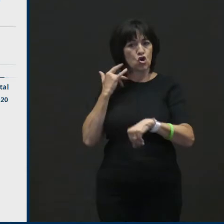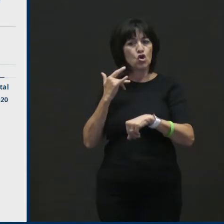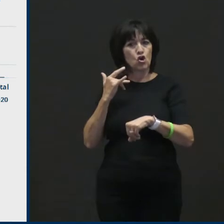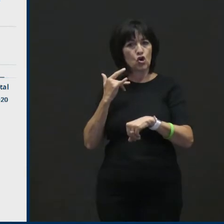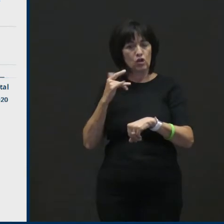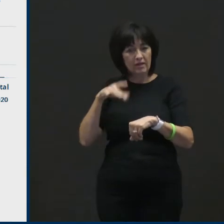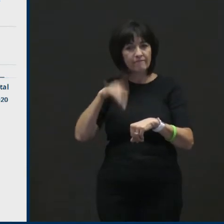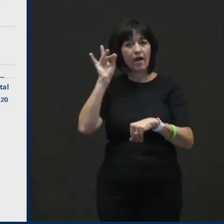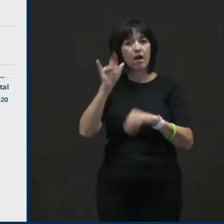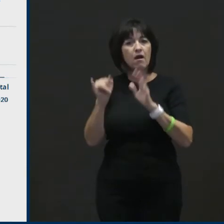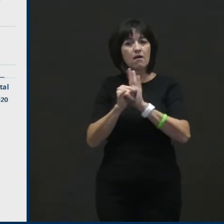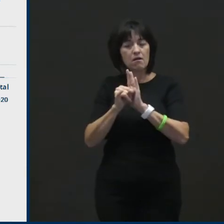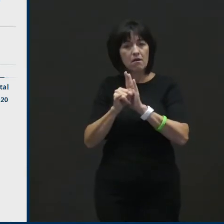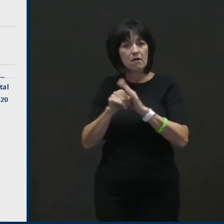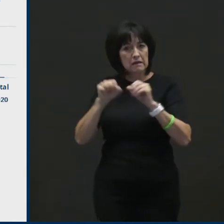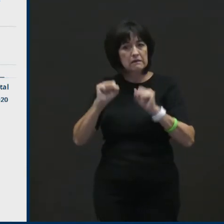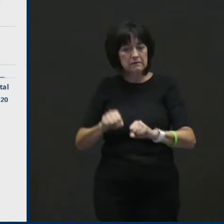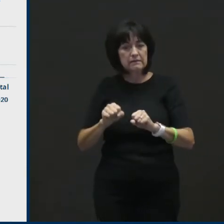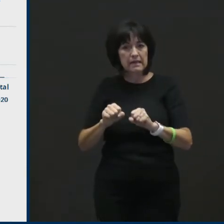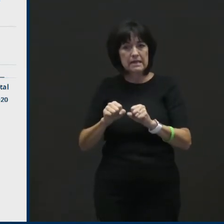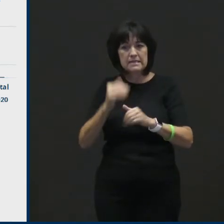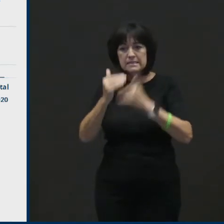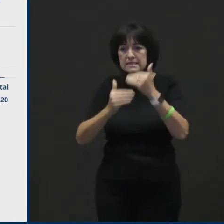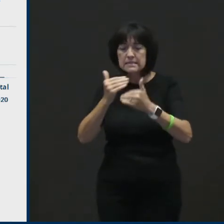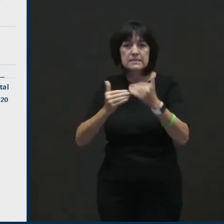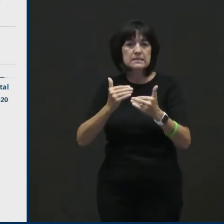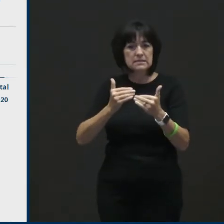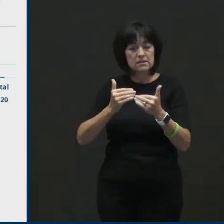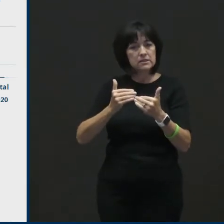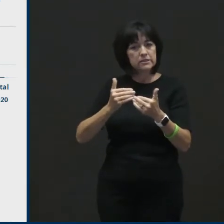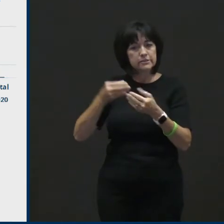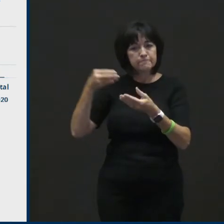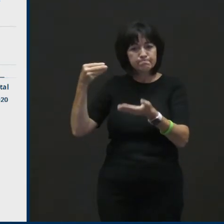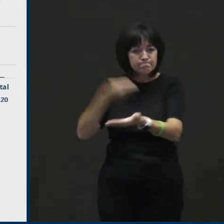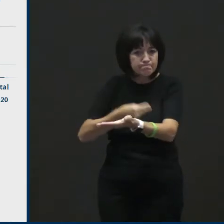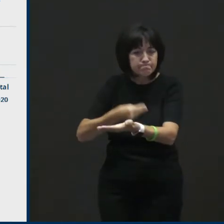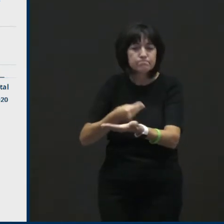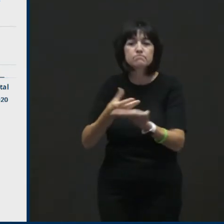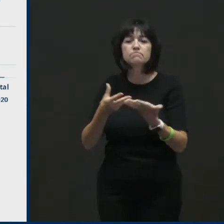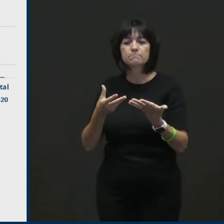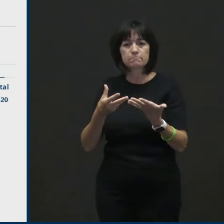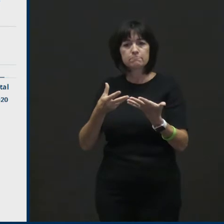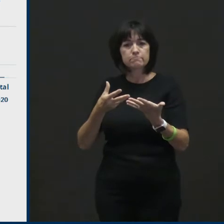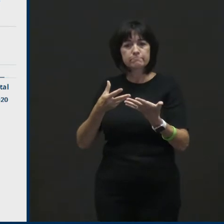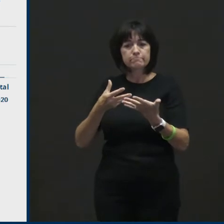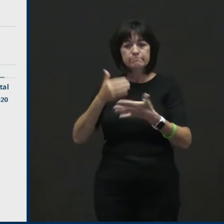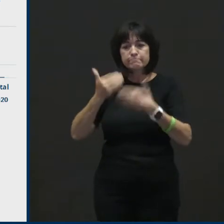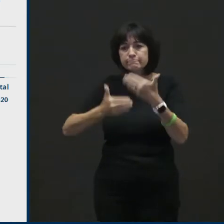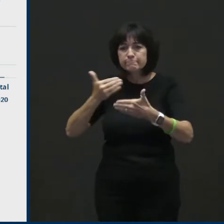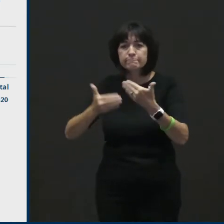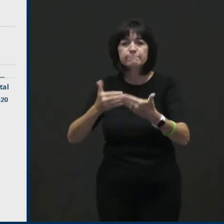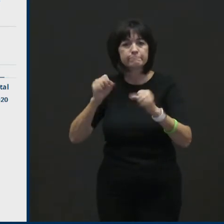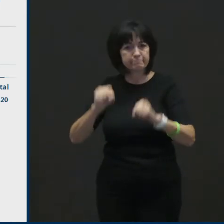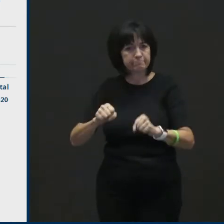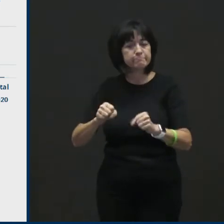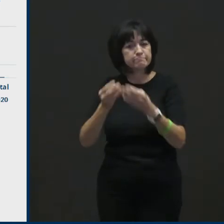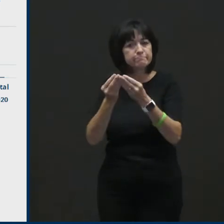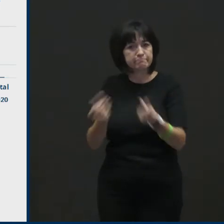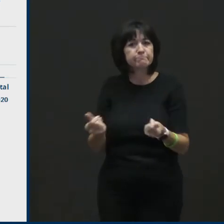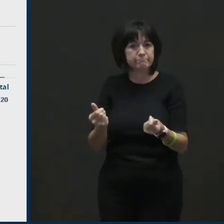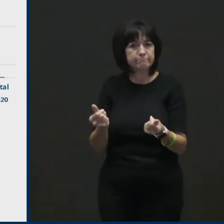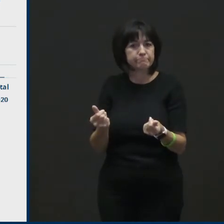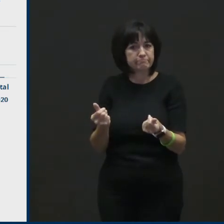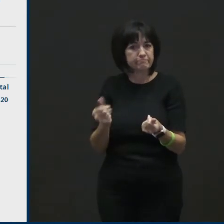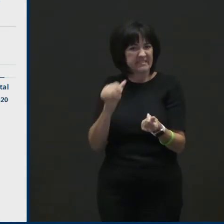again, it is safe to reschedule these postponed appointments. If you